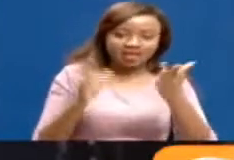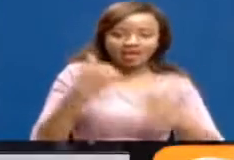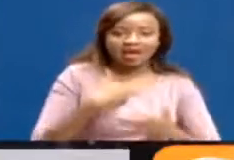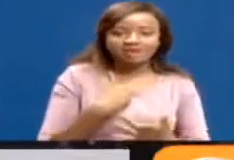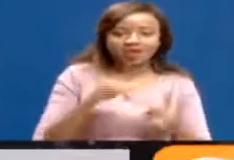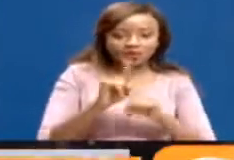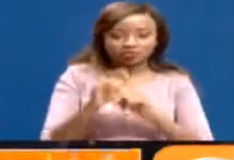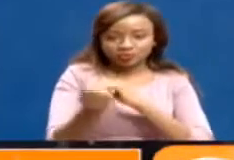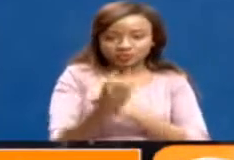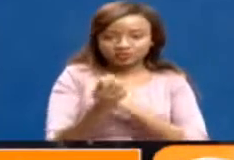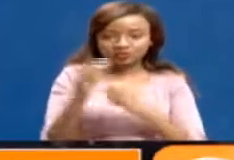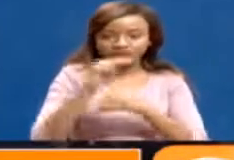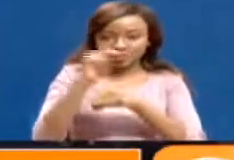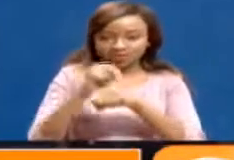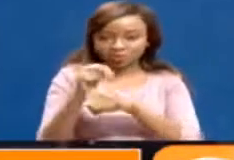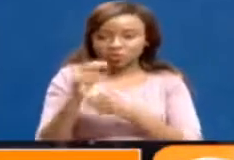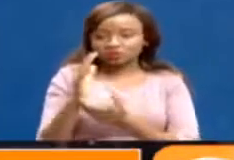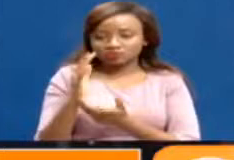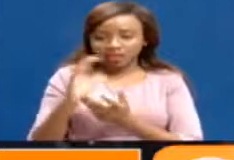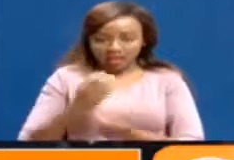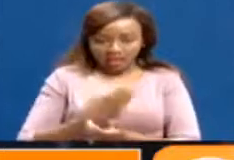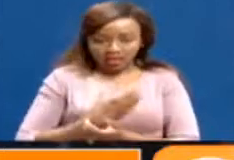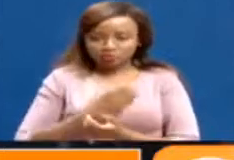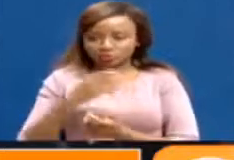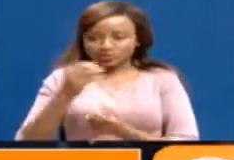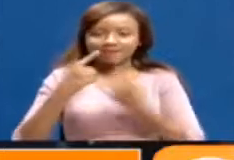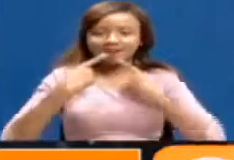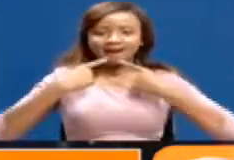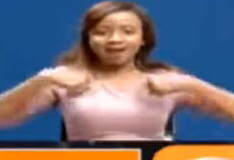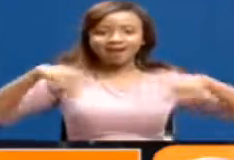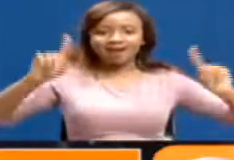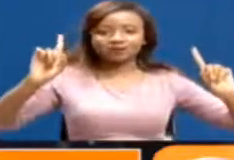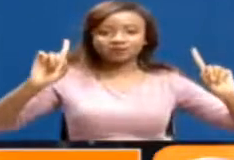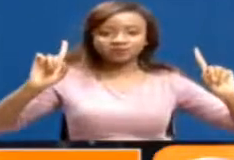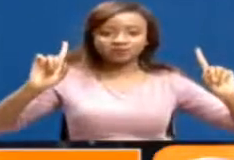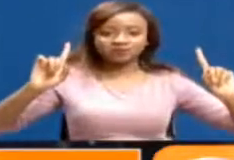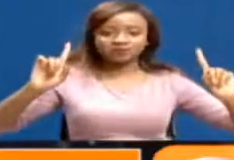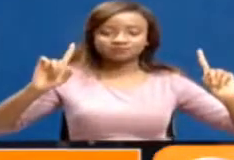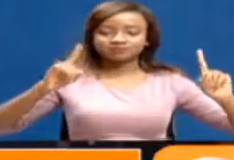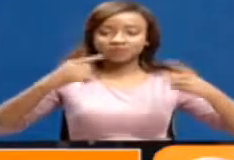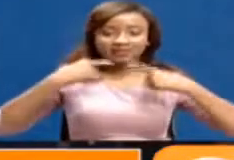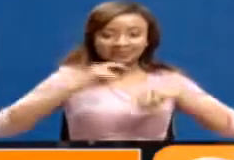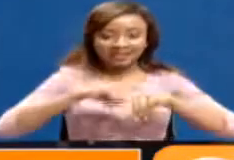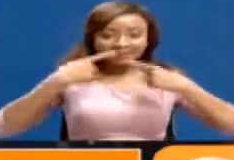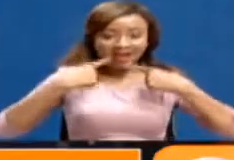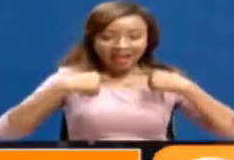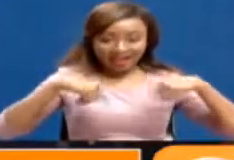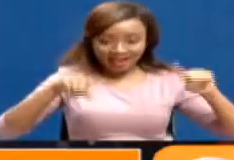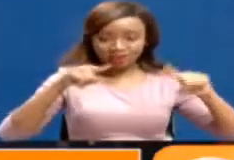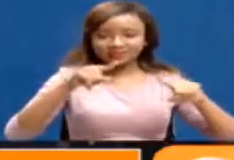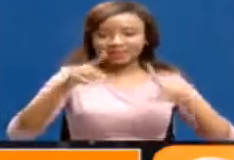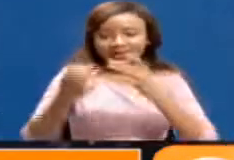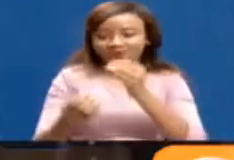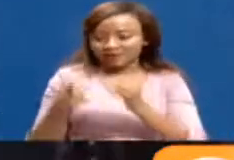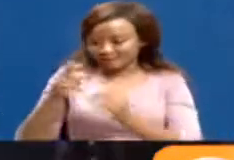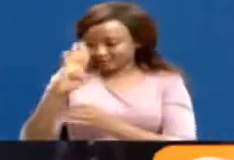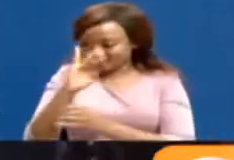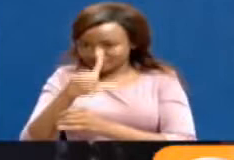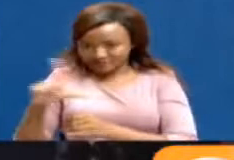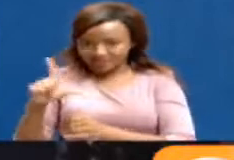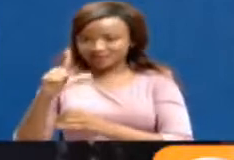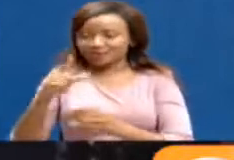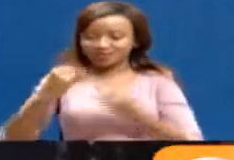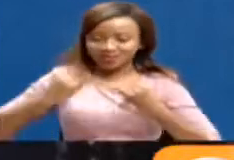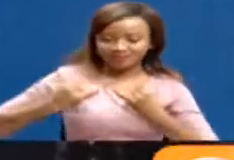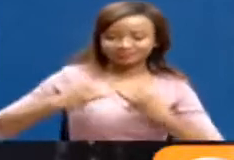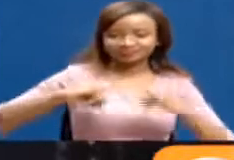Security Council, then the president declares a pandemic. When such a pandemic is declared, then the bill comes into force during the period